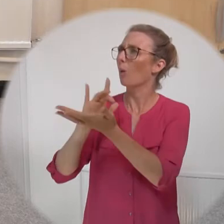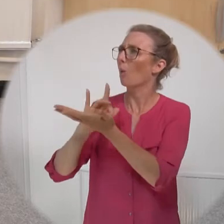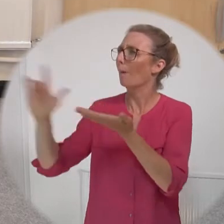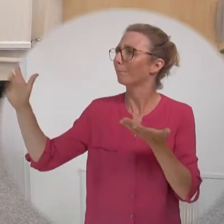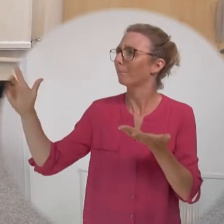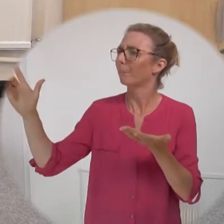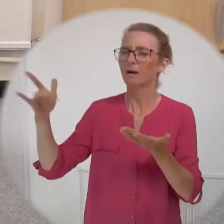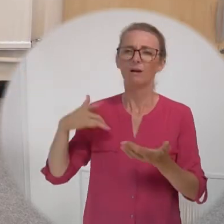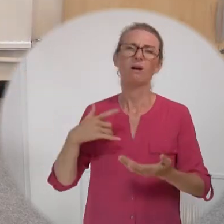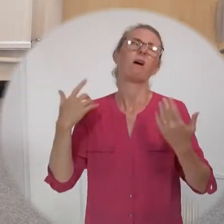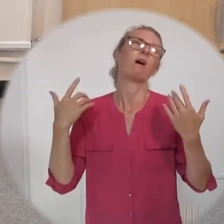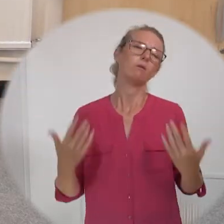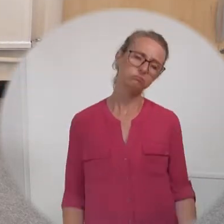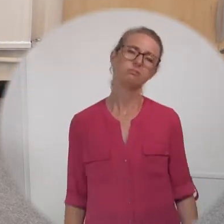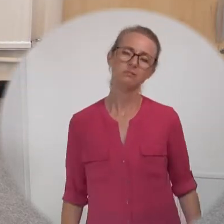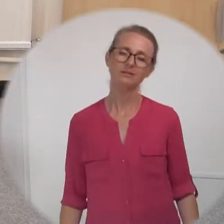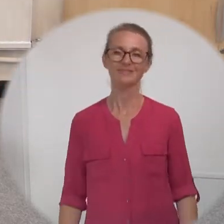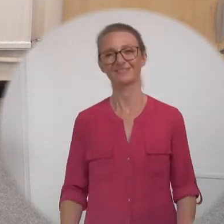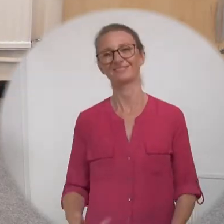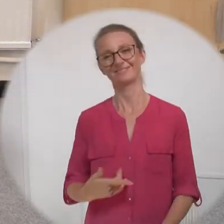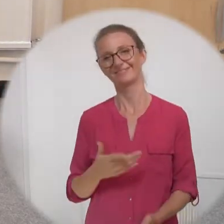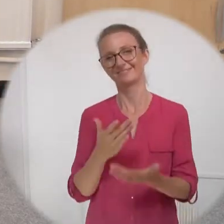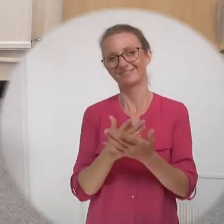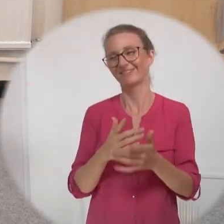And keep breathing.